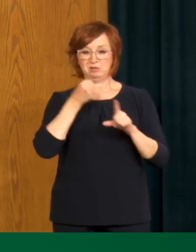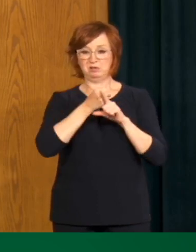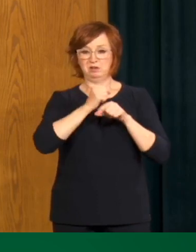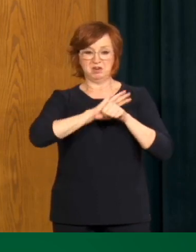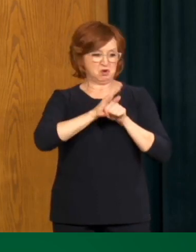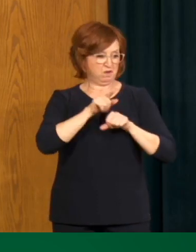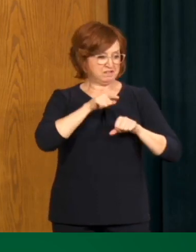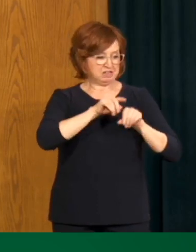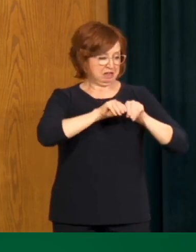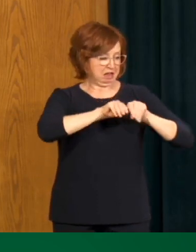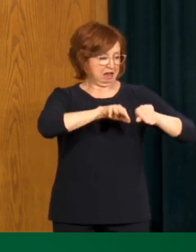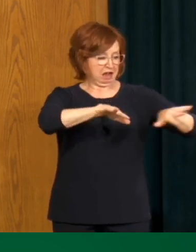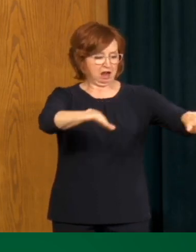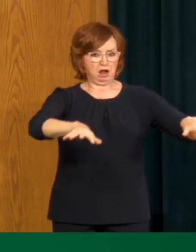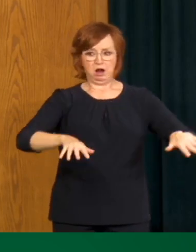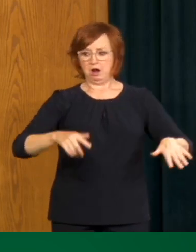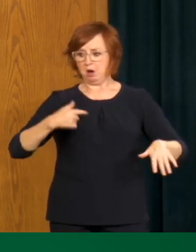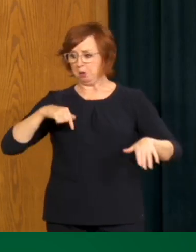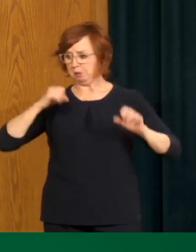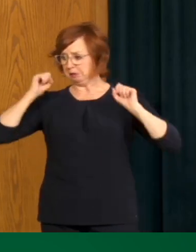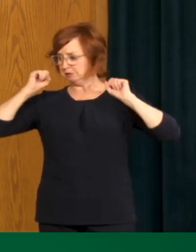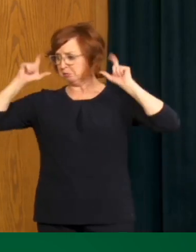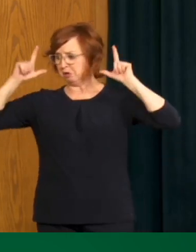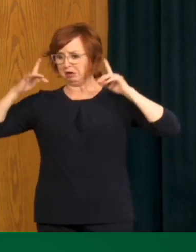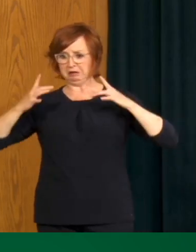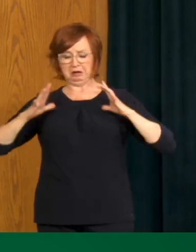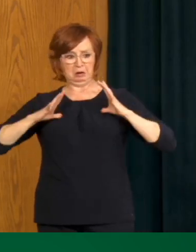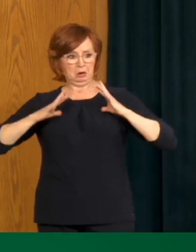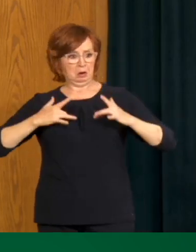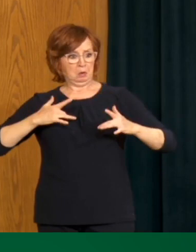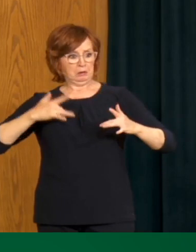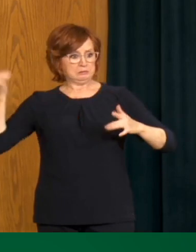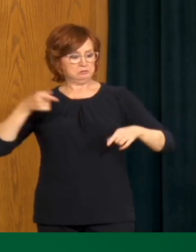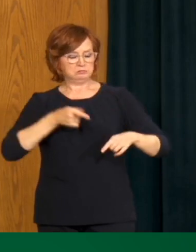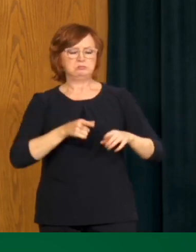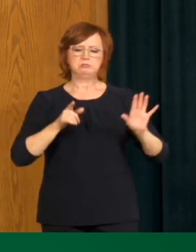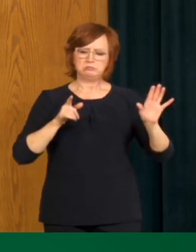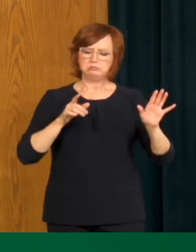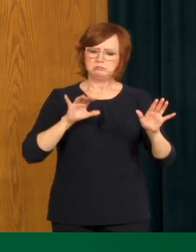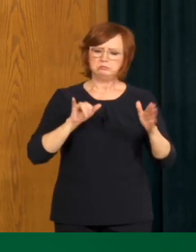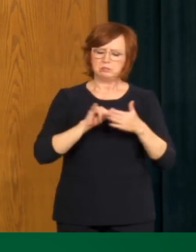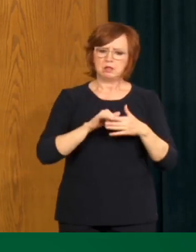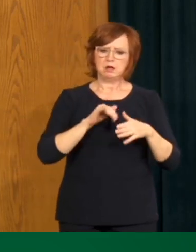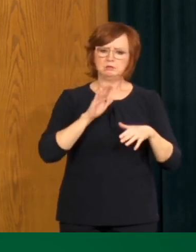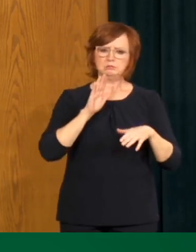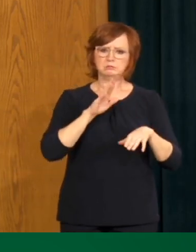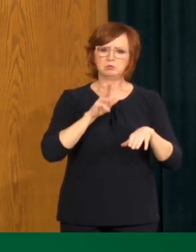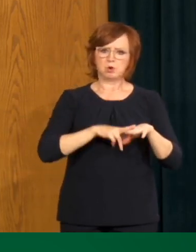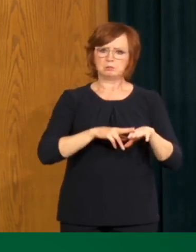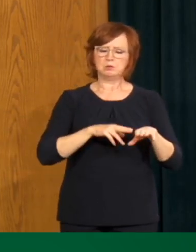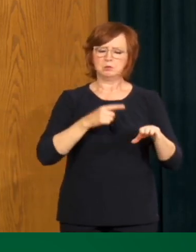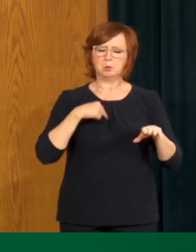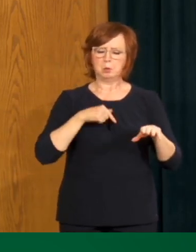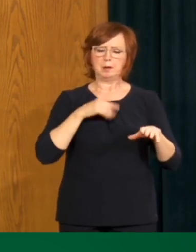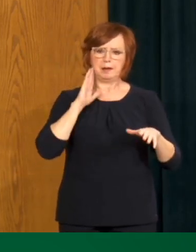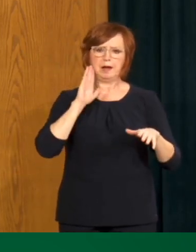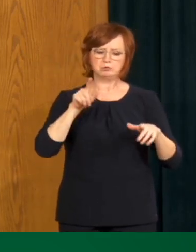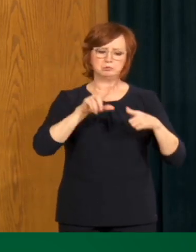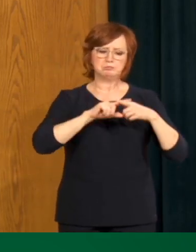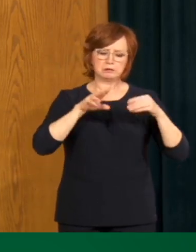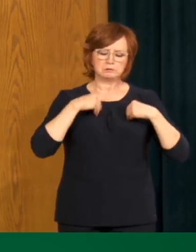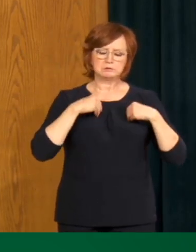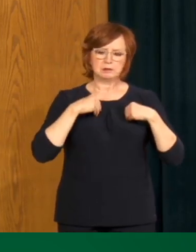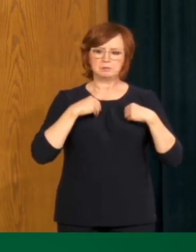that may occasionally happen, and we just need to understand and accept that. Follow up, Dominic? Yeah,